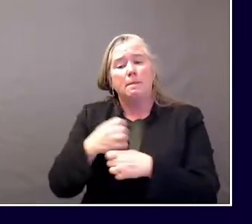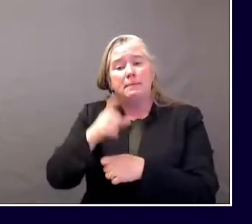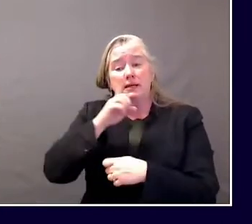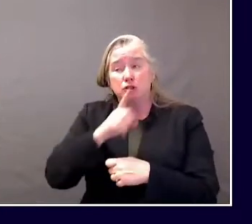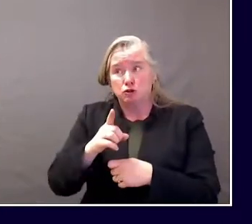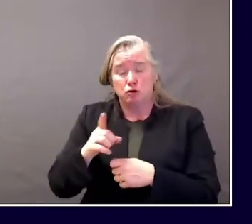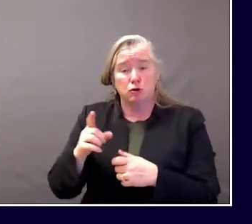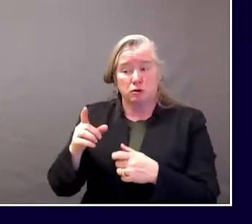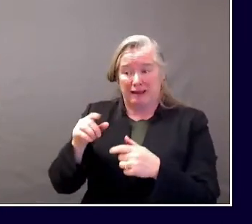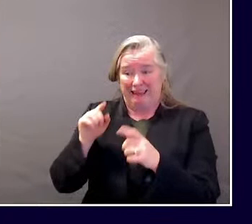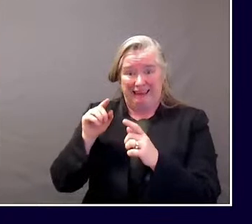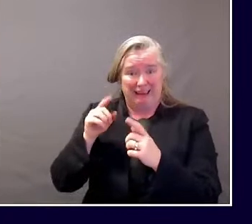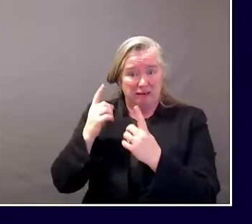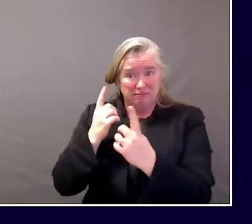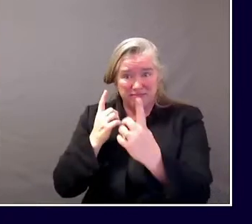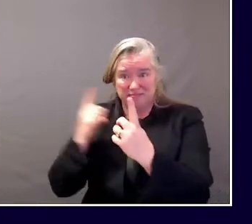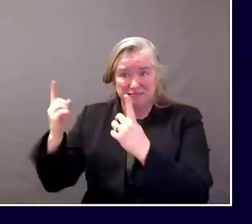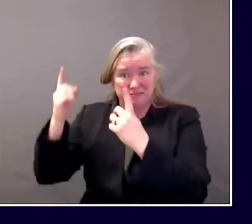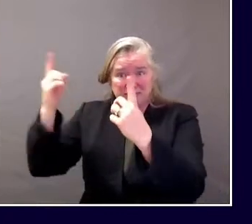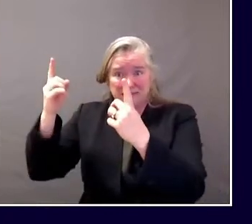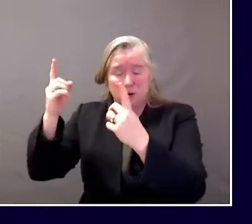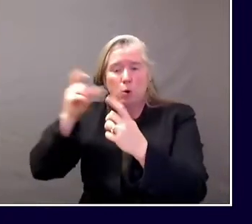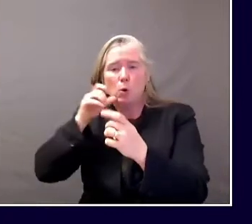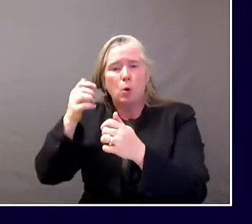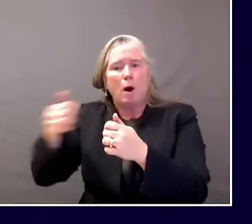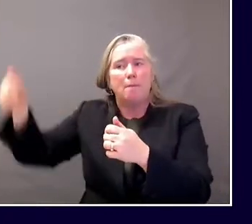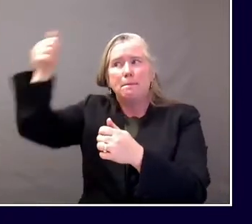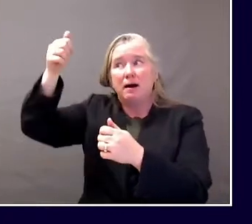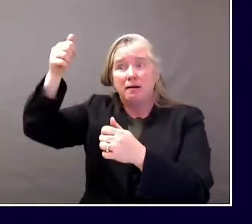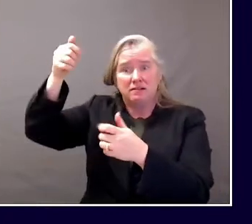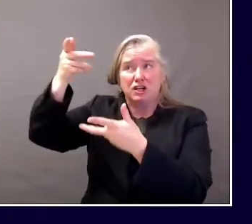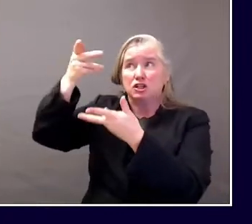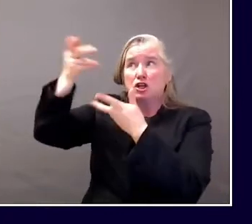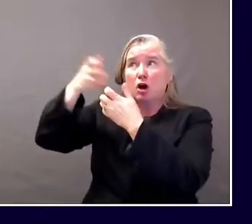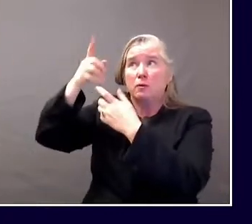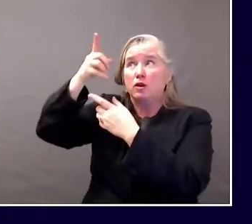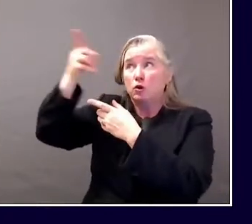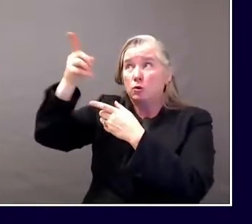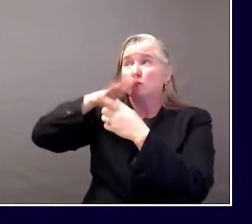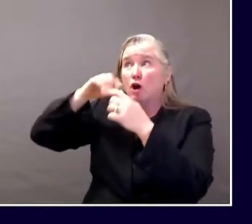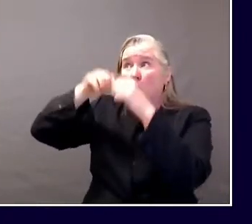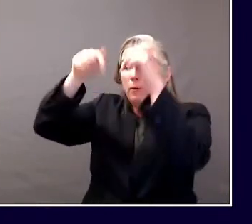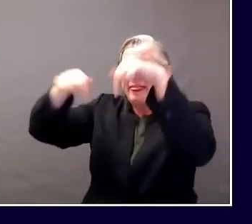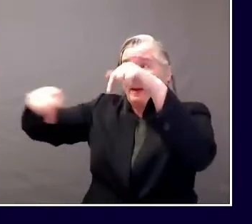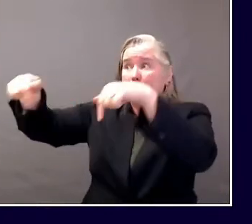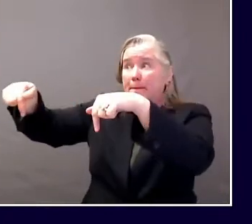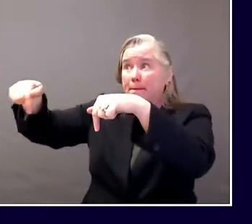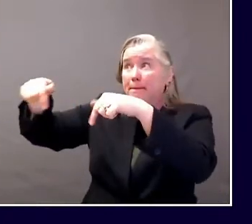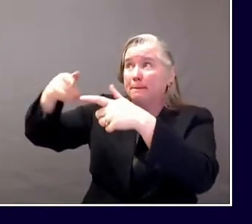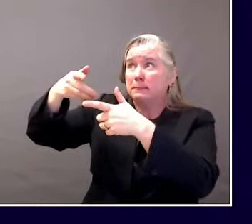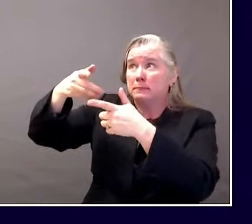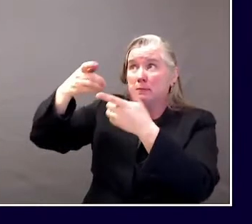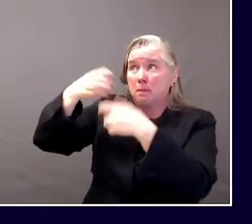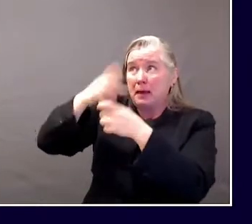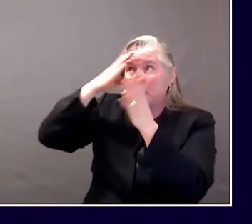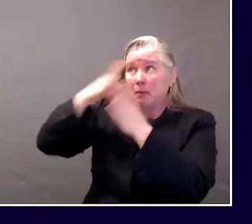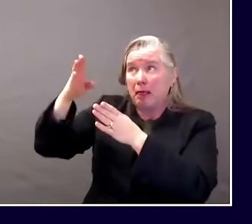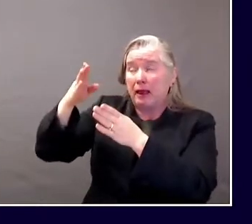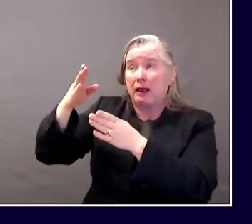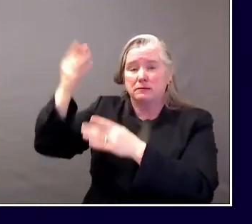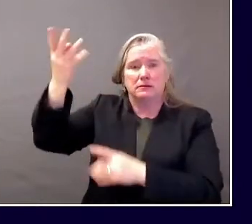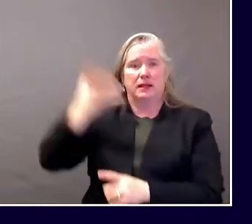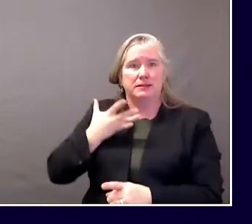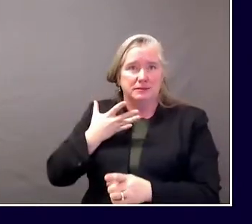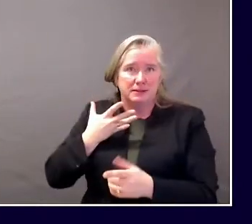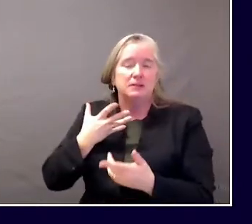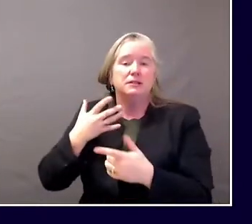we had this number of practices in this area. What are the hospitals and outpatient sites or FQHCs in these areas that are willing and able to